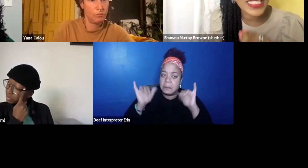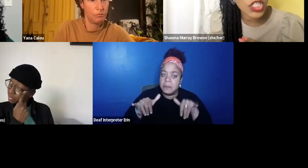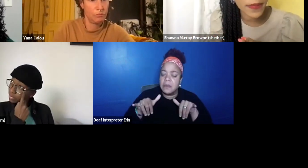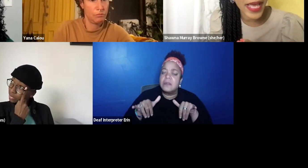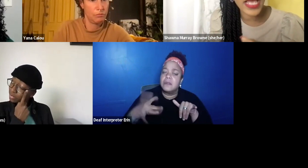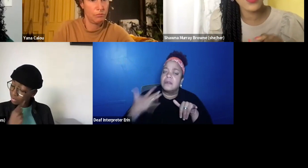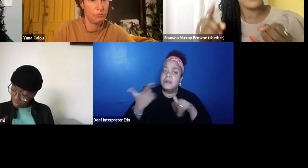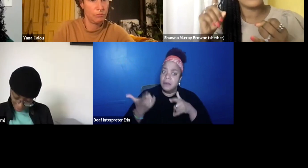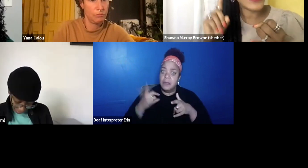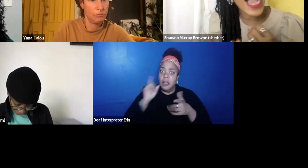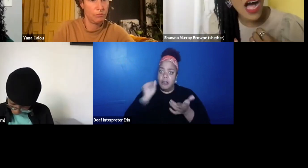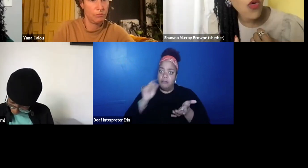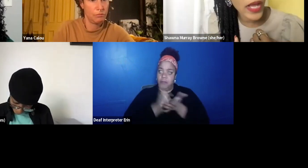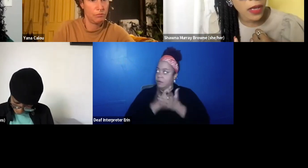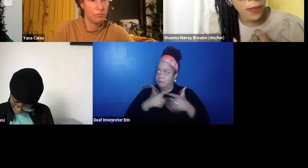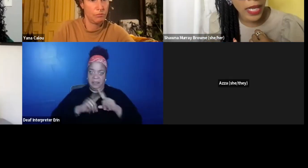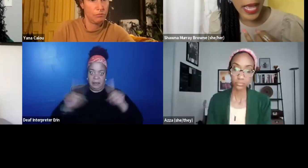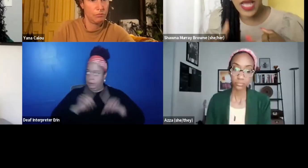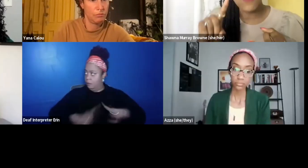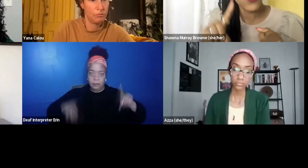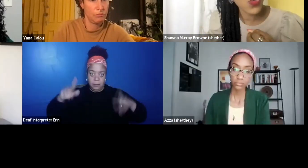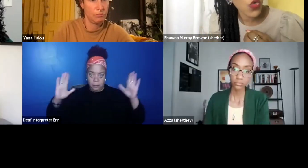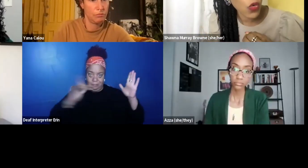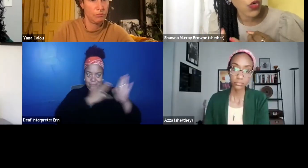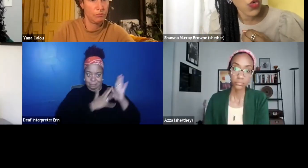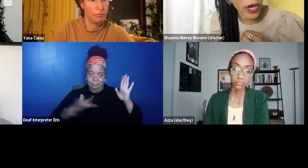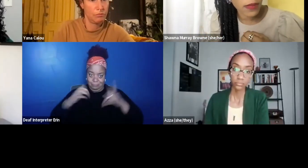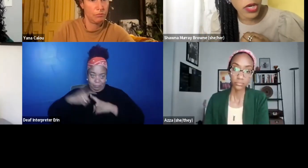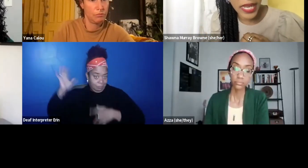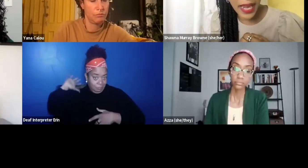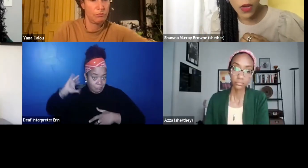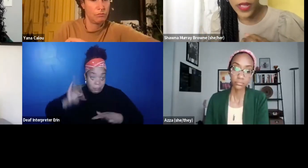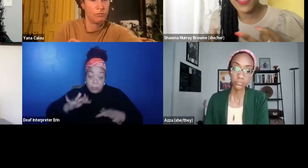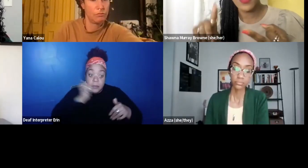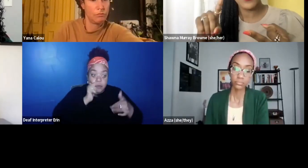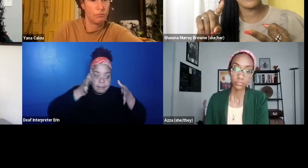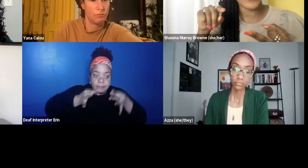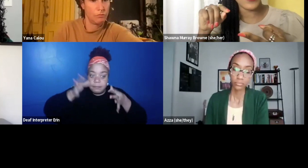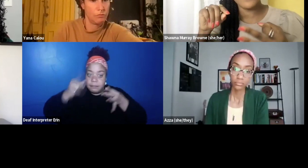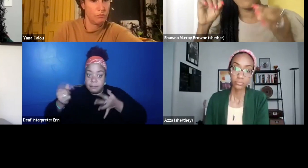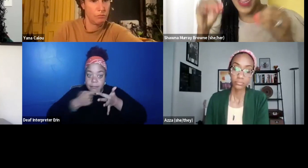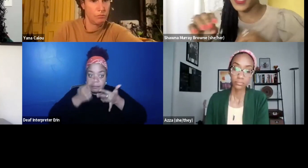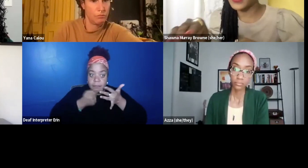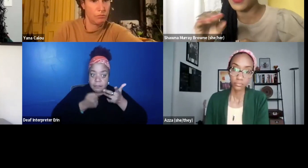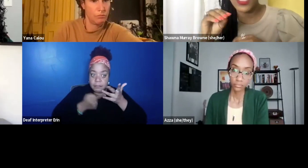day-to-day decision-making of how we communicate, of who we're communicating with, of